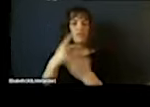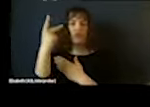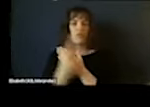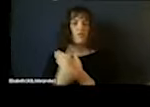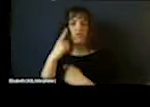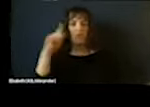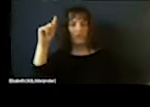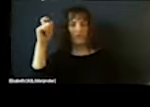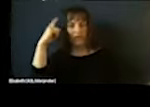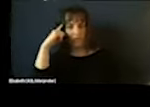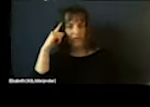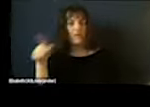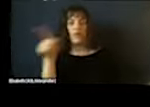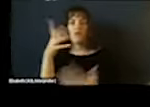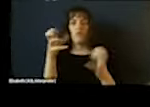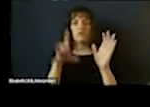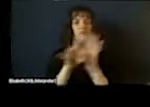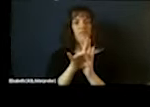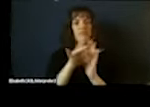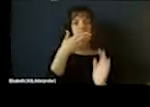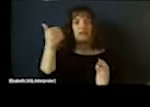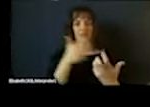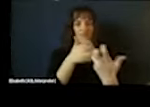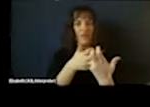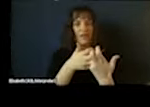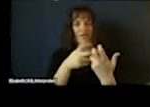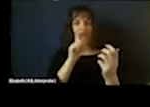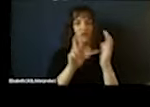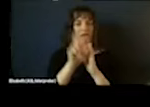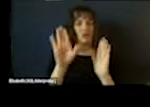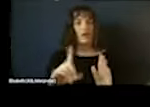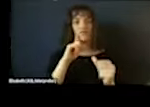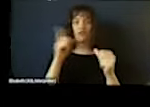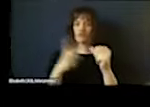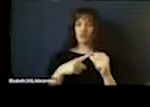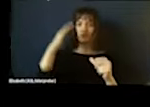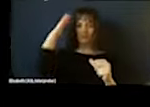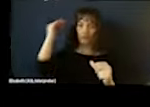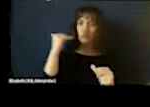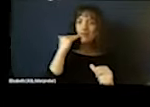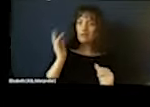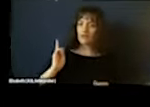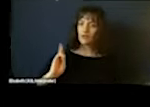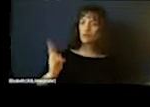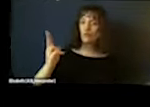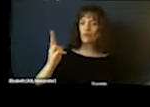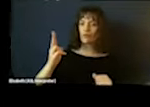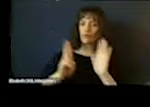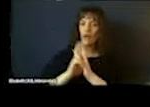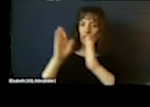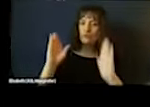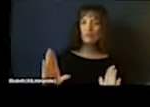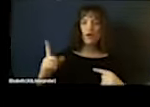perfect fit or best fit for an astronaut as the first Korean historical astronaut in our history.